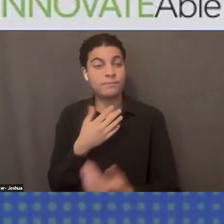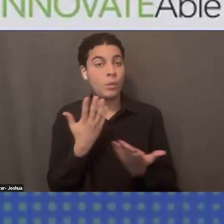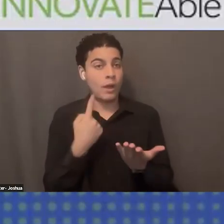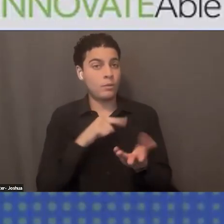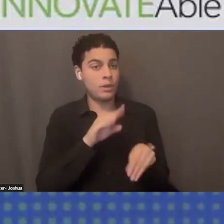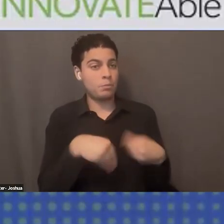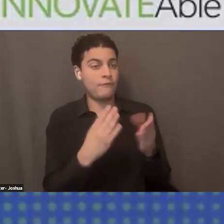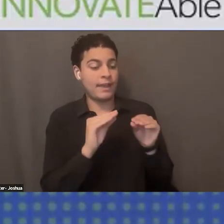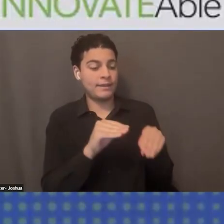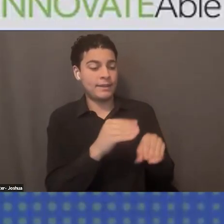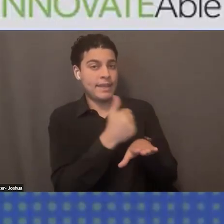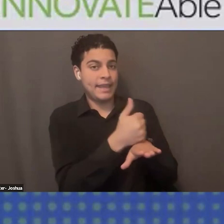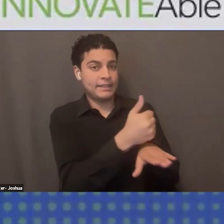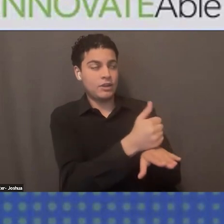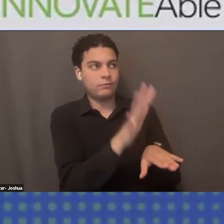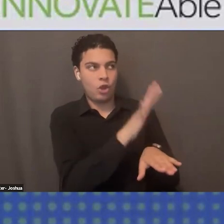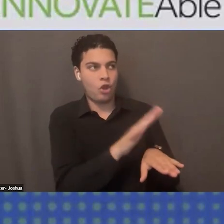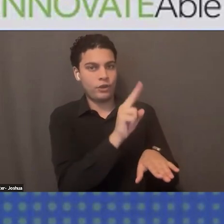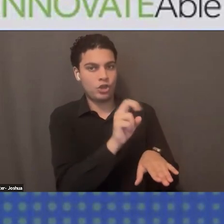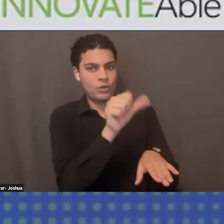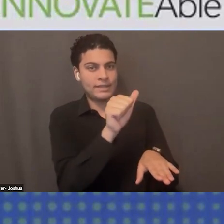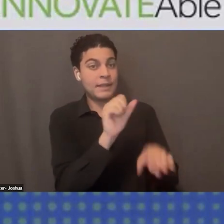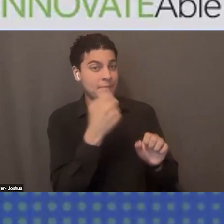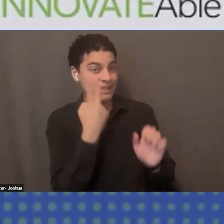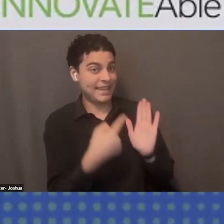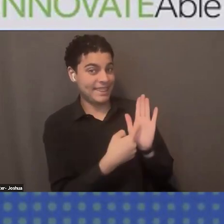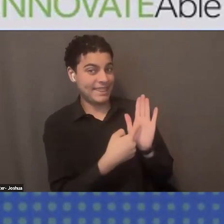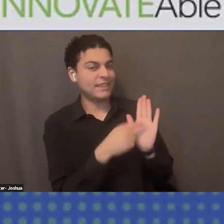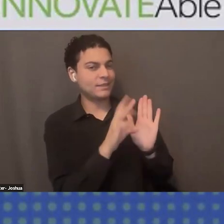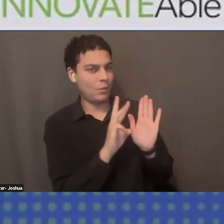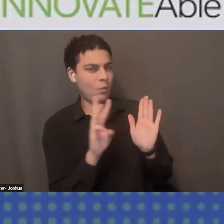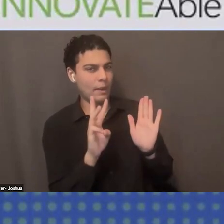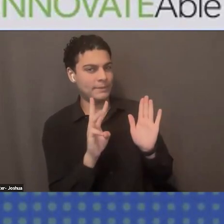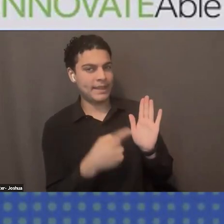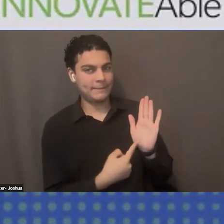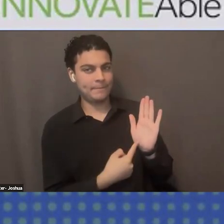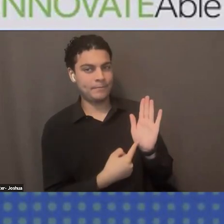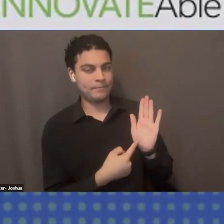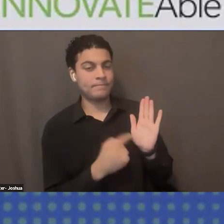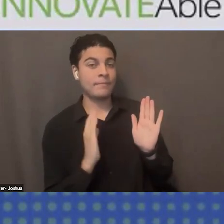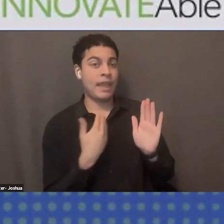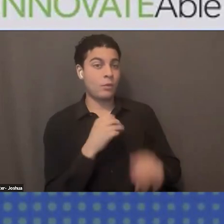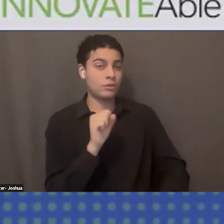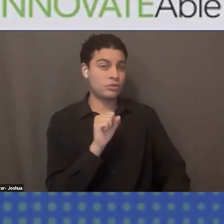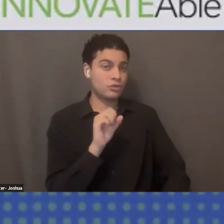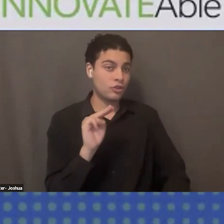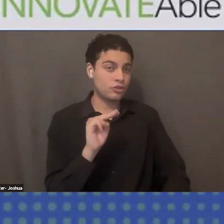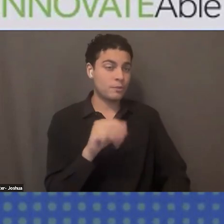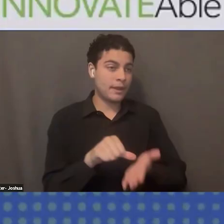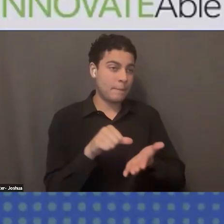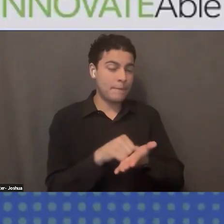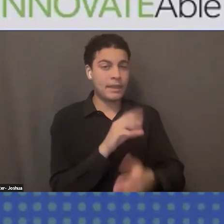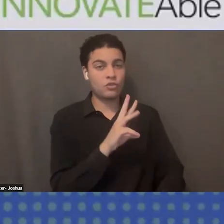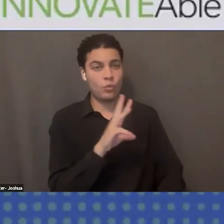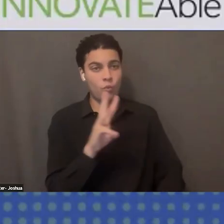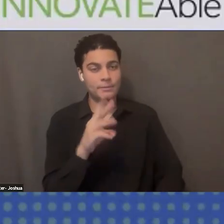if you can see this, it went away, but through our website and all of our social media pages, we have, find a BoardSafe